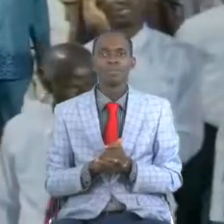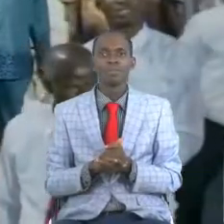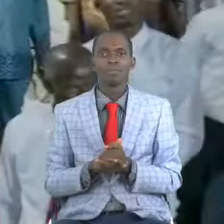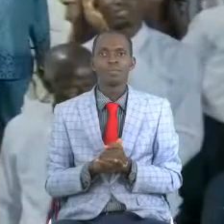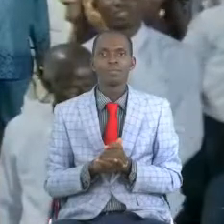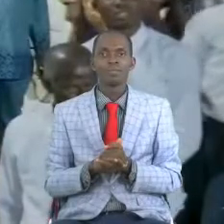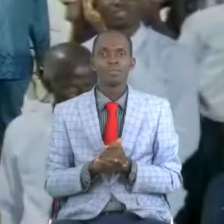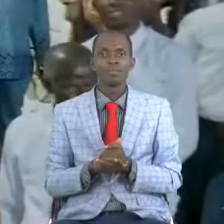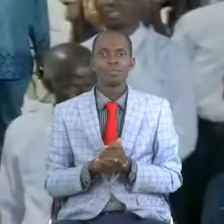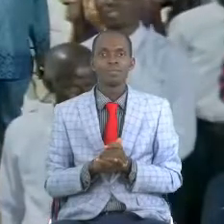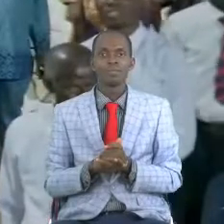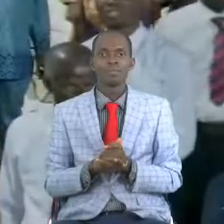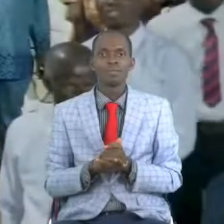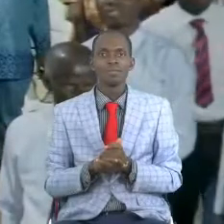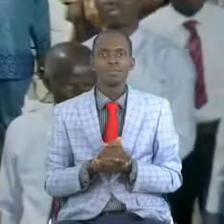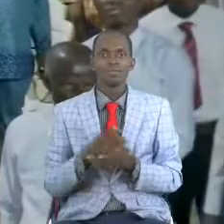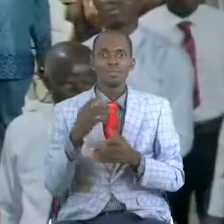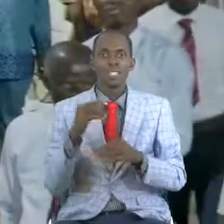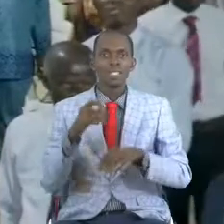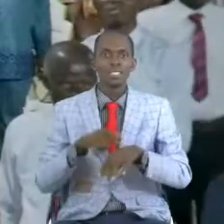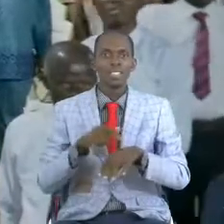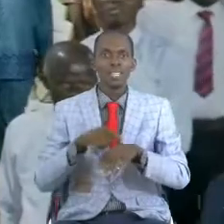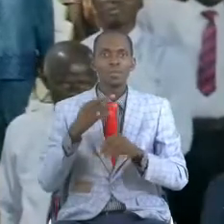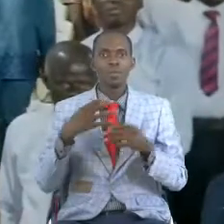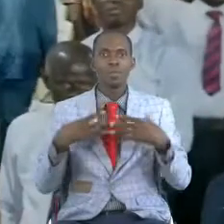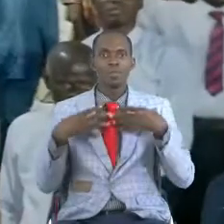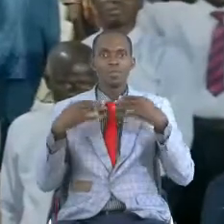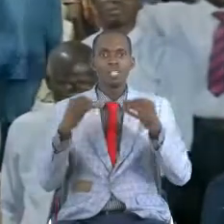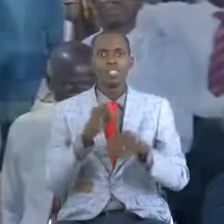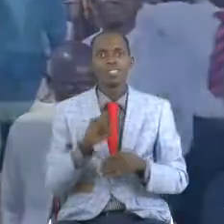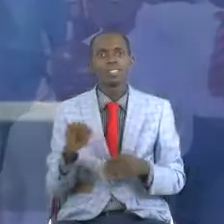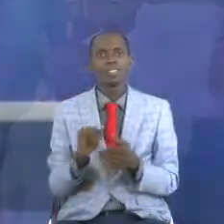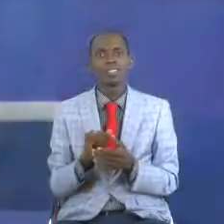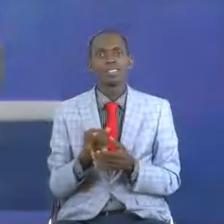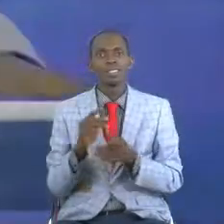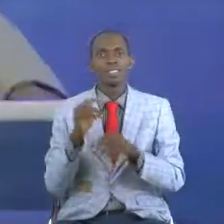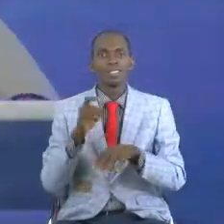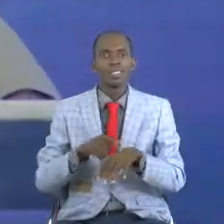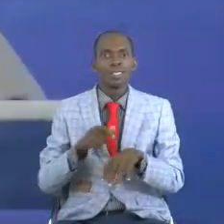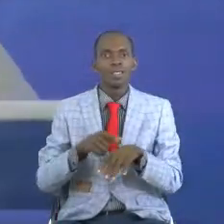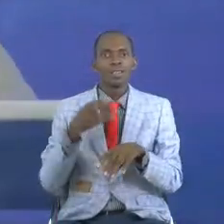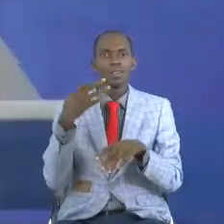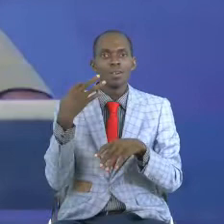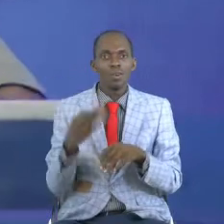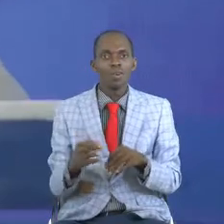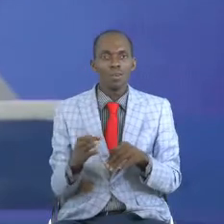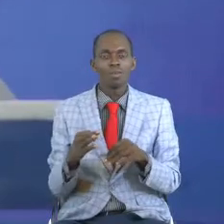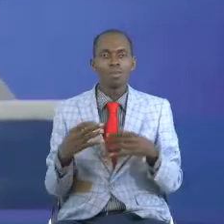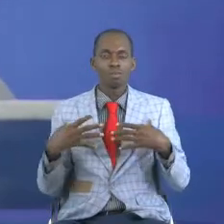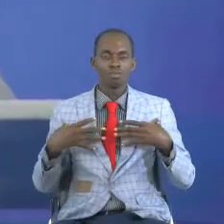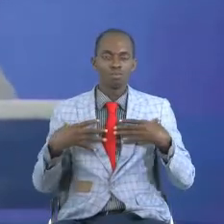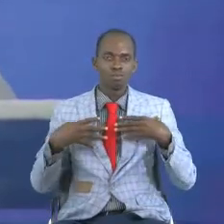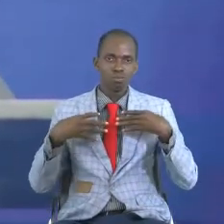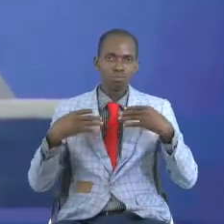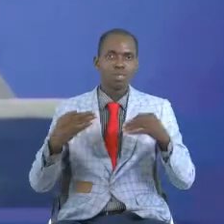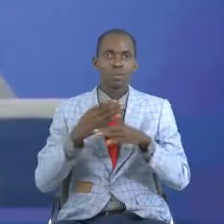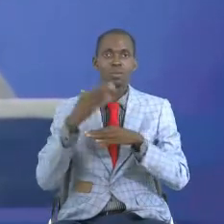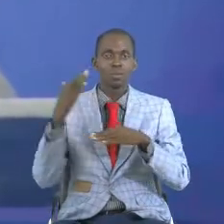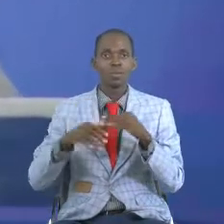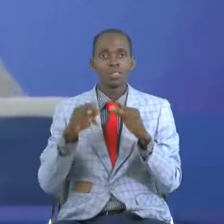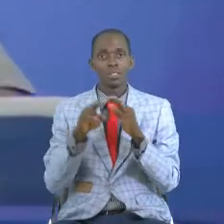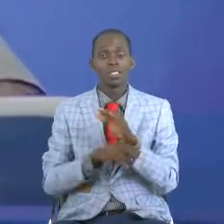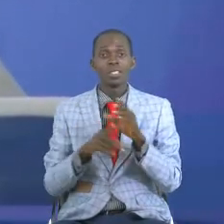The time of healing, the time of wellness, the time